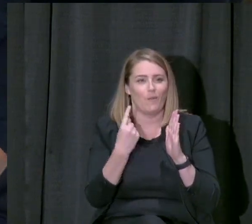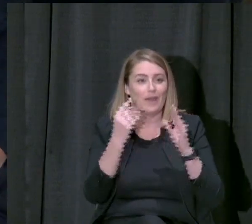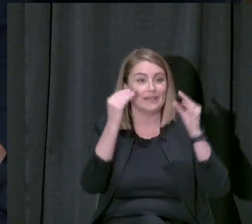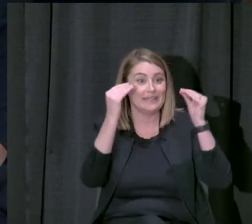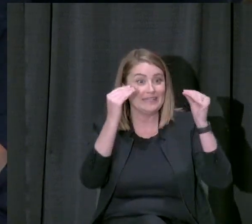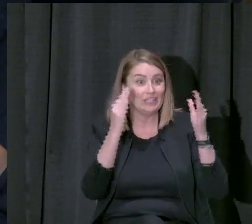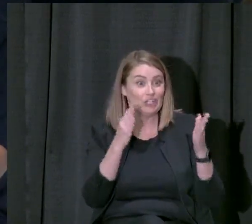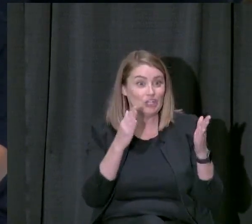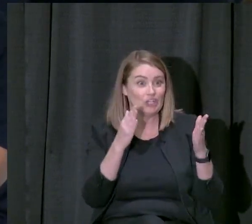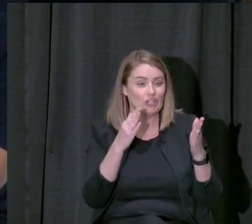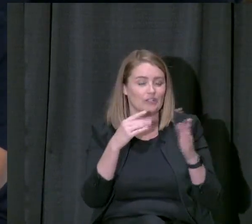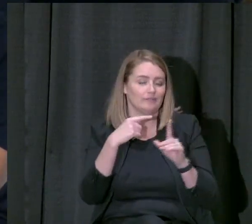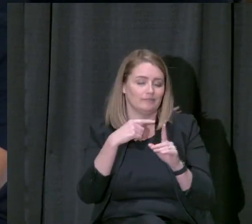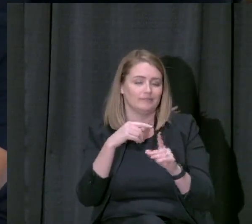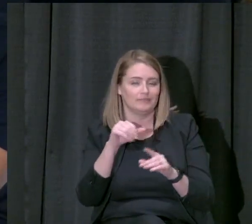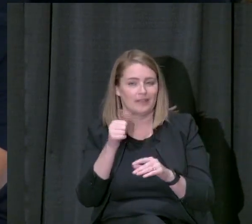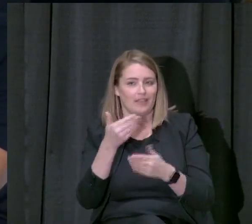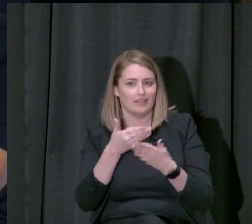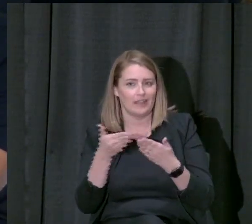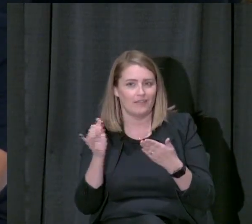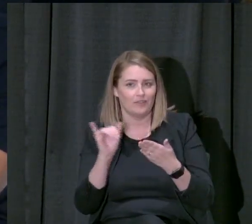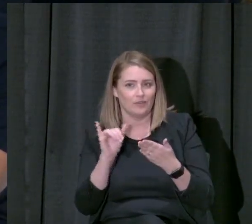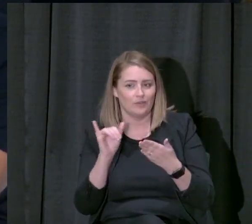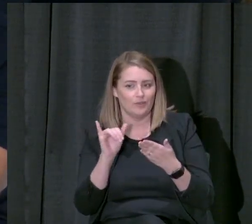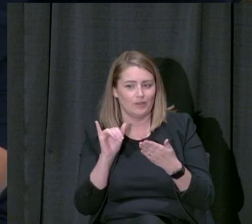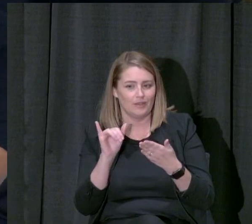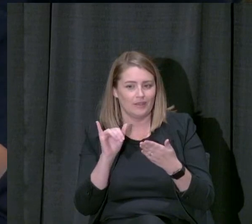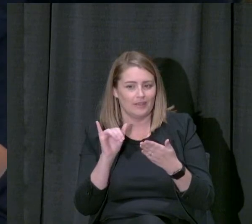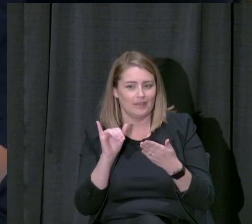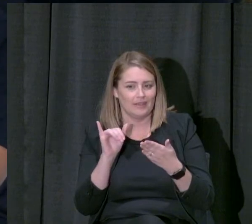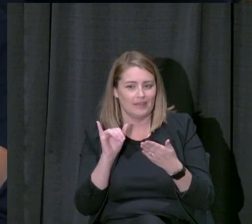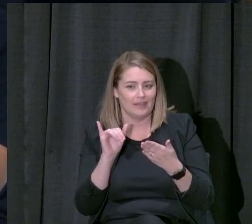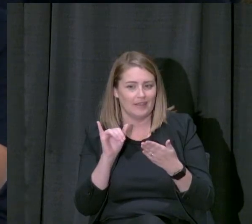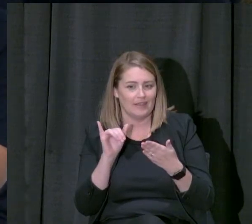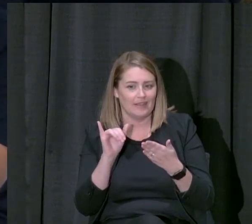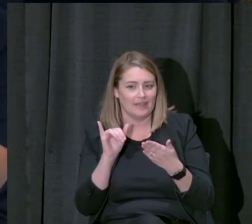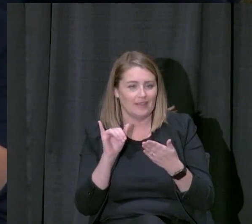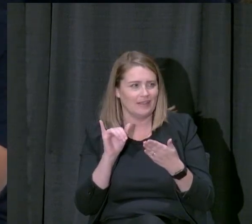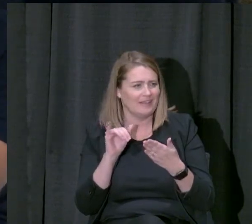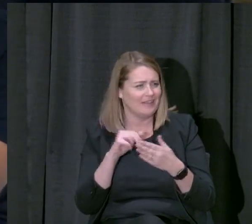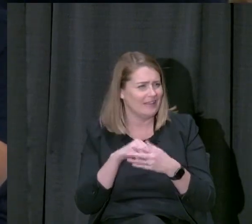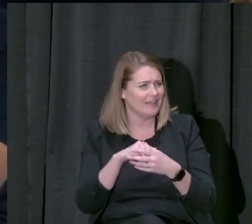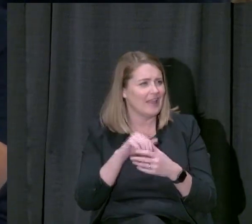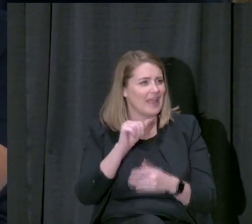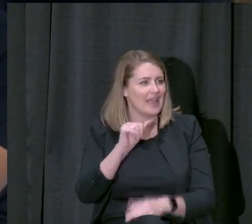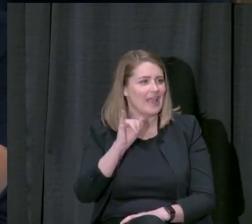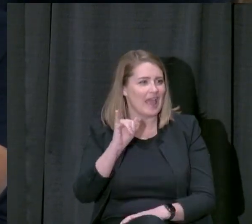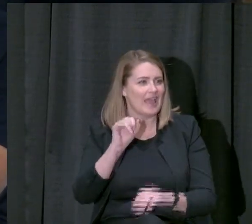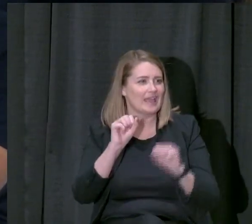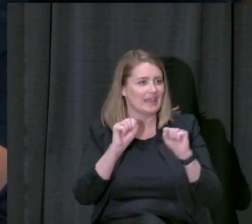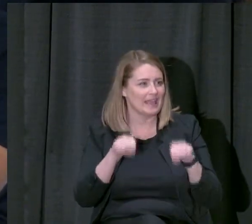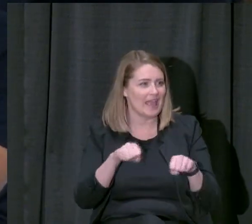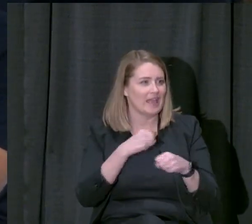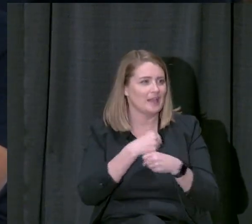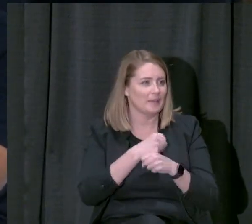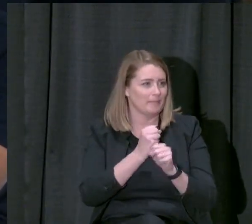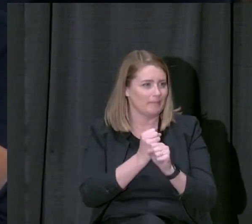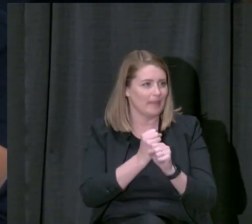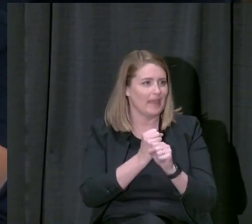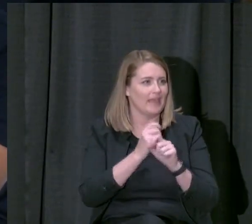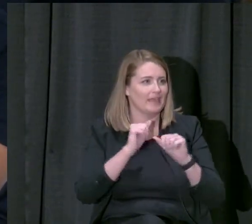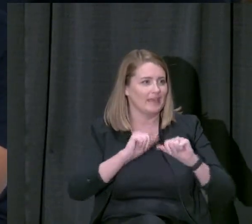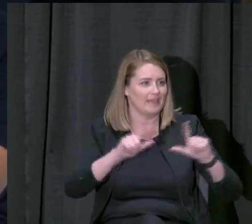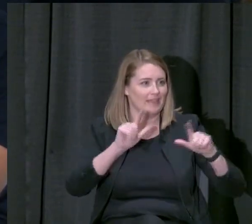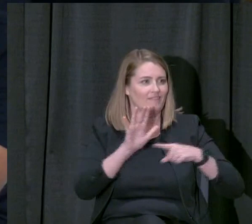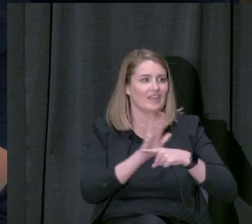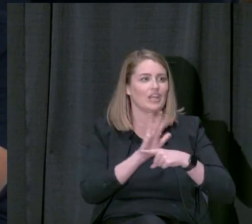to all the AI stuff, you can also make a video call with these glasses. So you can have a friend or a family member that you can just add